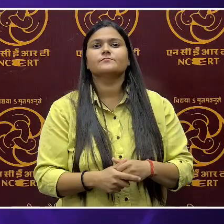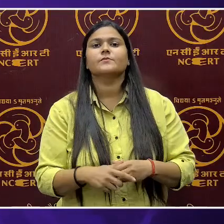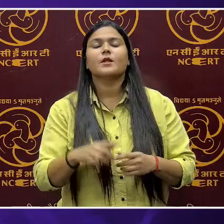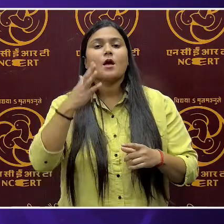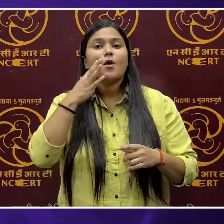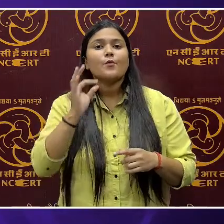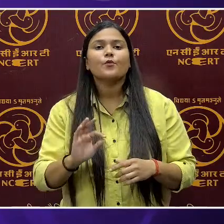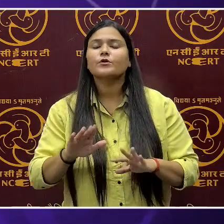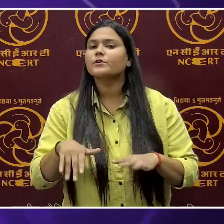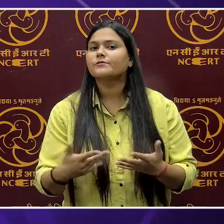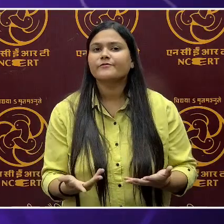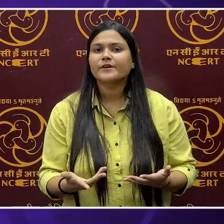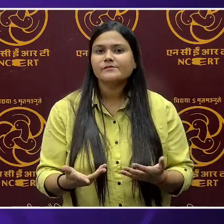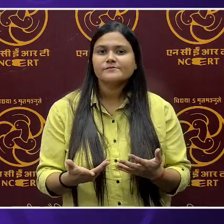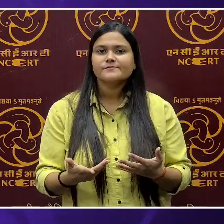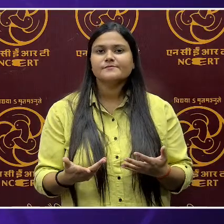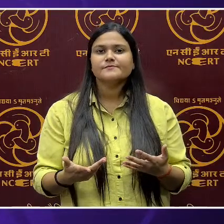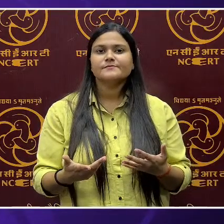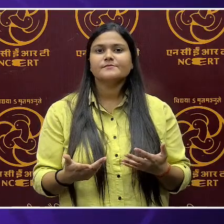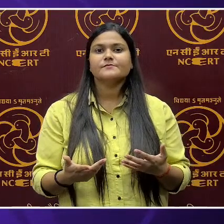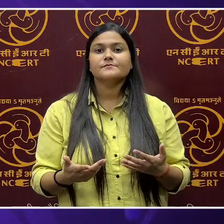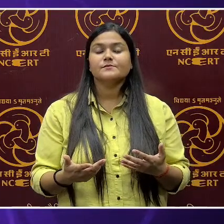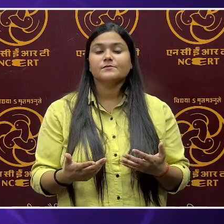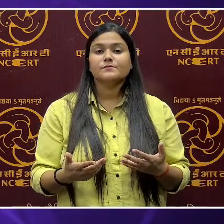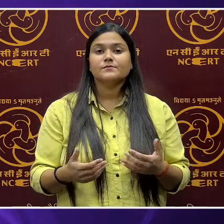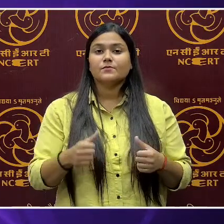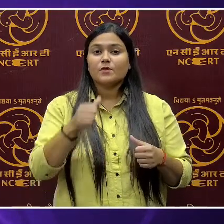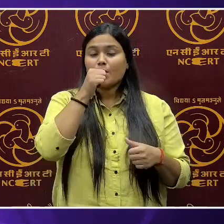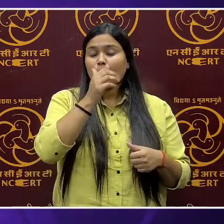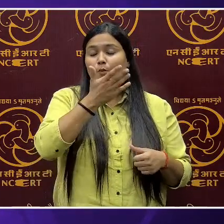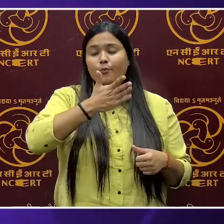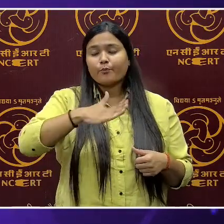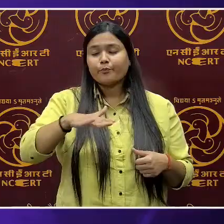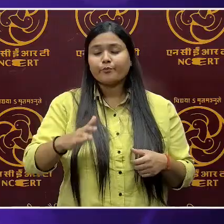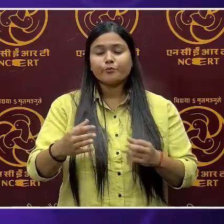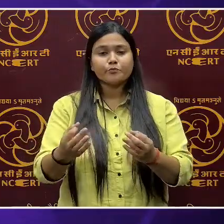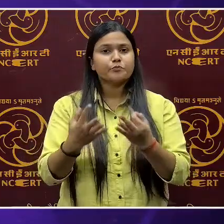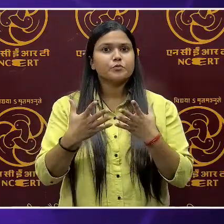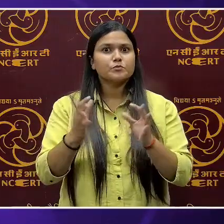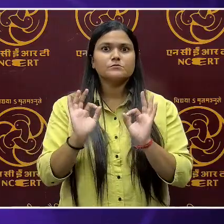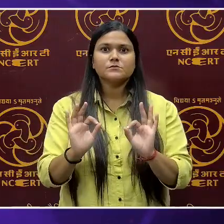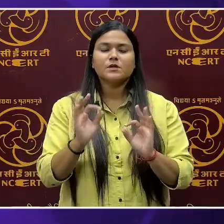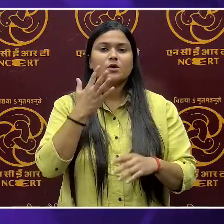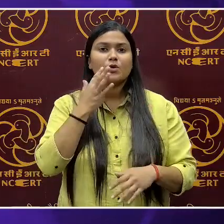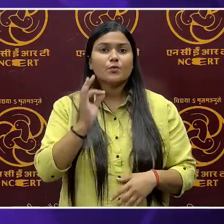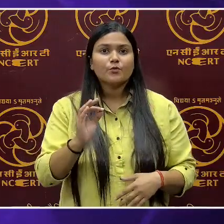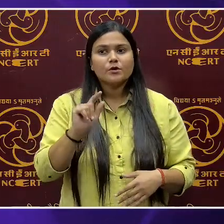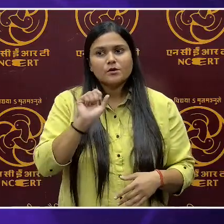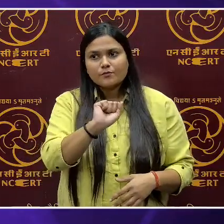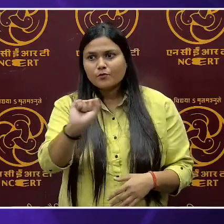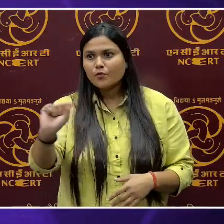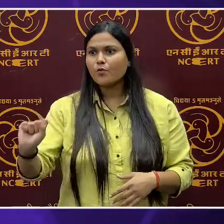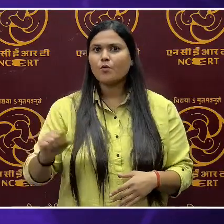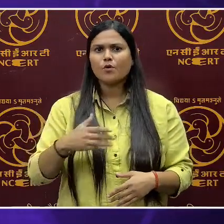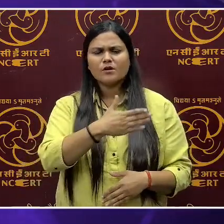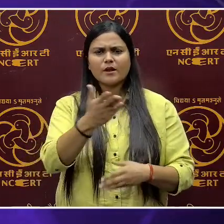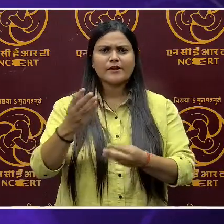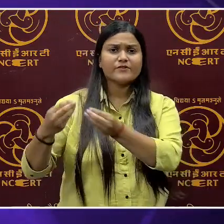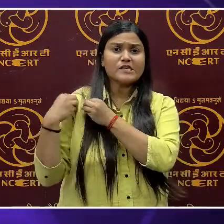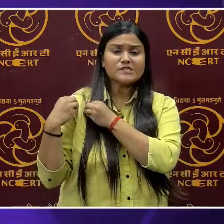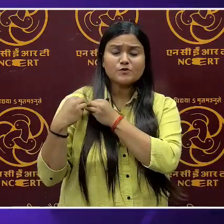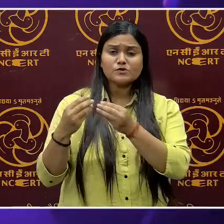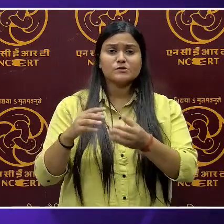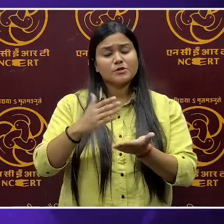important because water is a very precious resource and we need to save and conserve